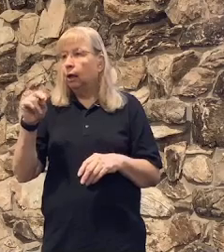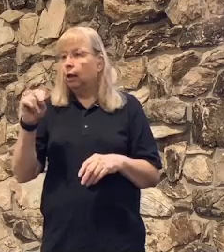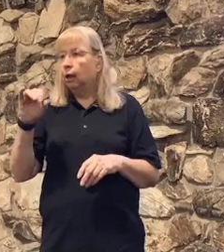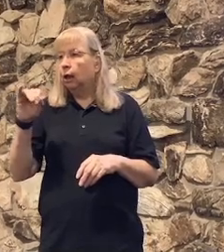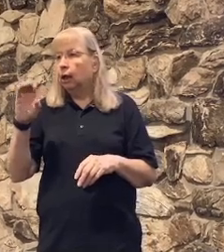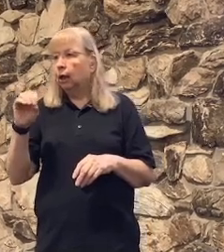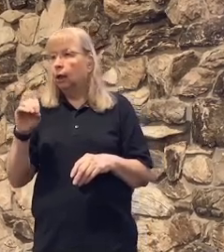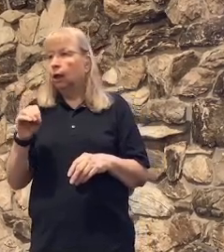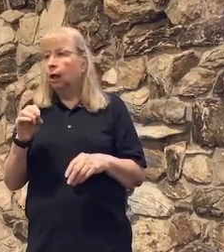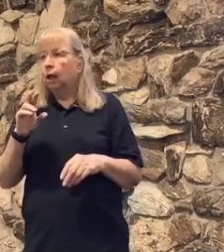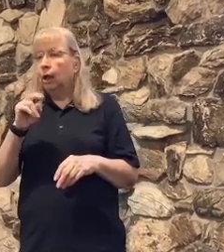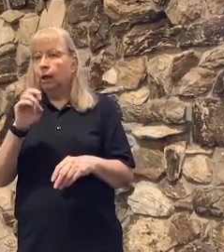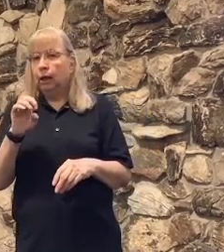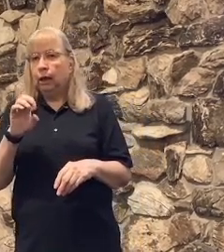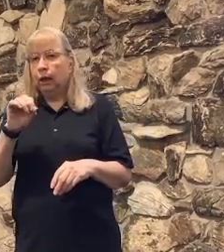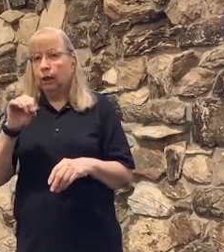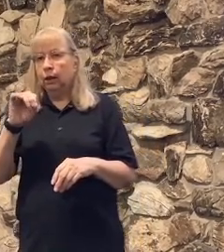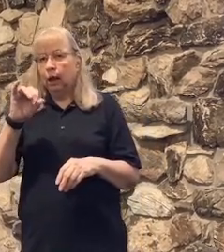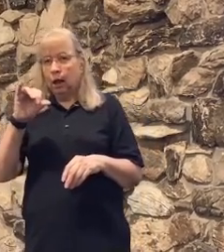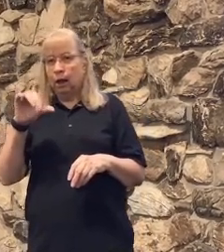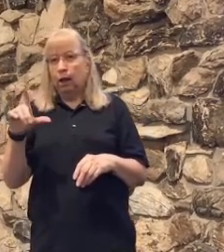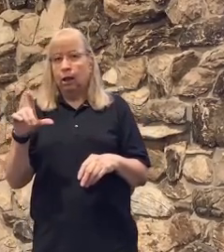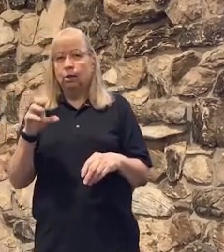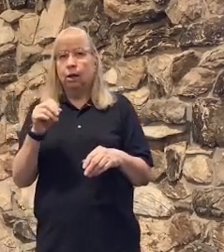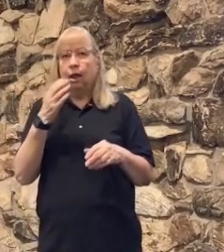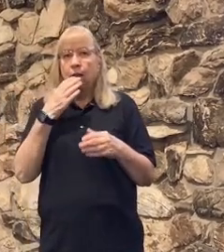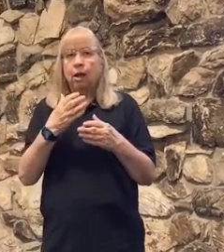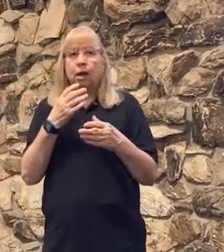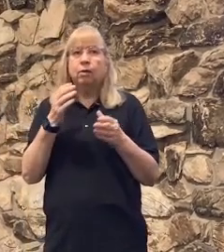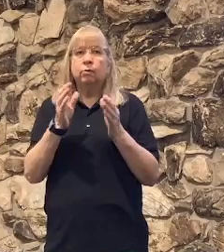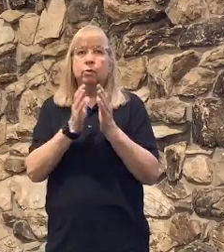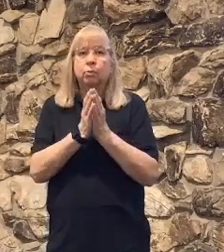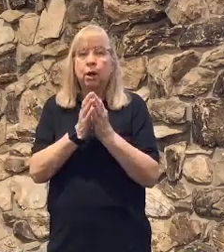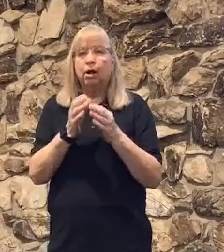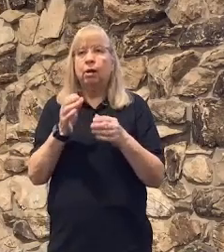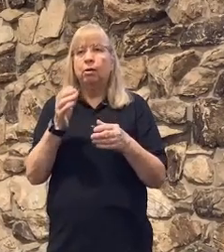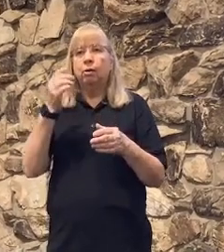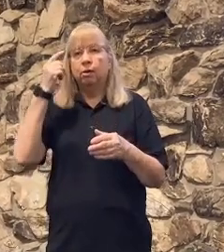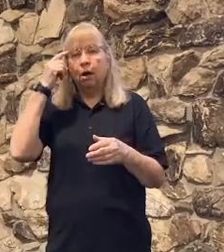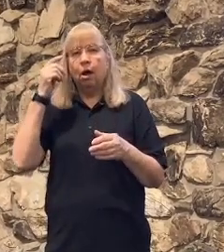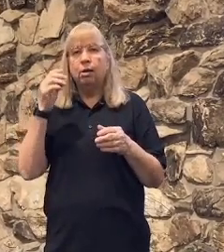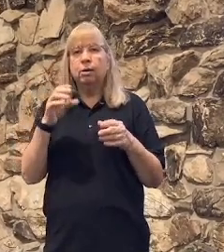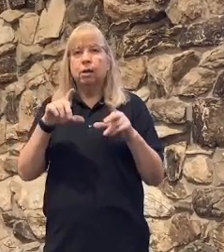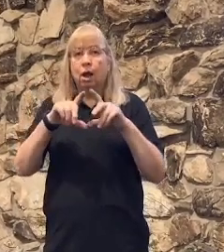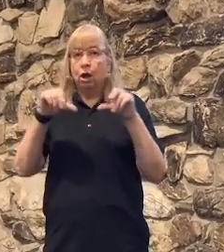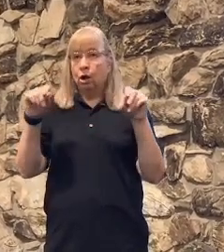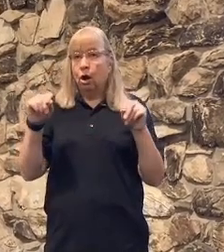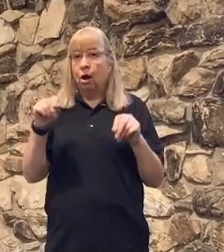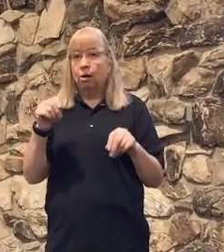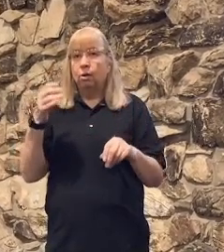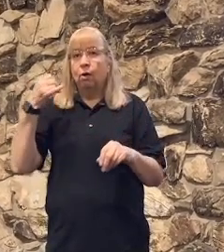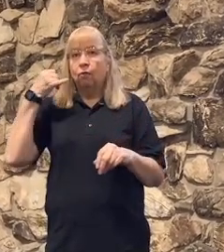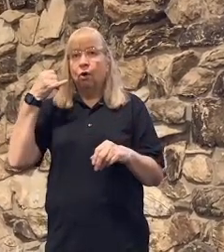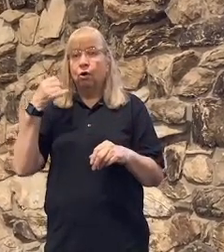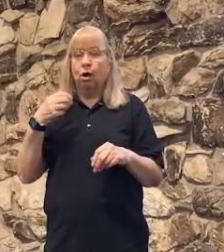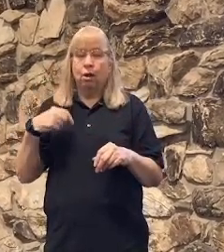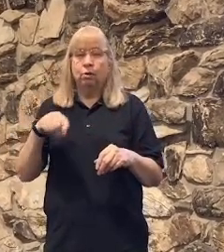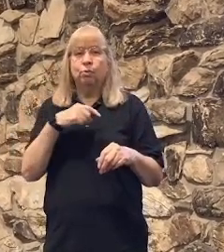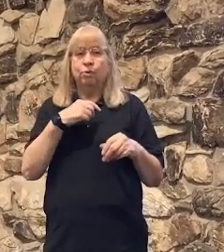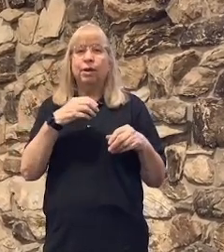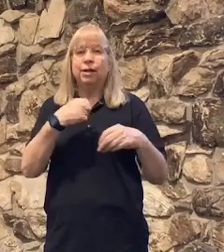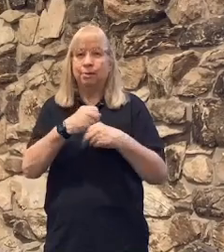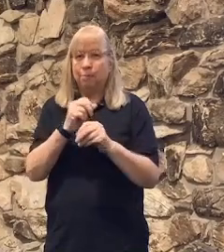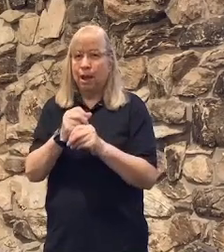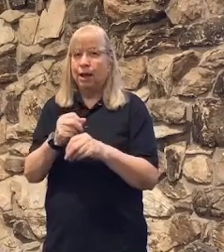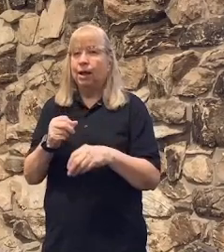would like to thank all of you for your prayers, thoughts, cards, phone calls. We made it, thanks to God.